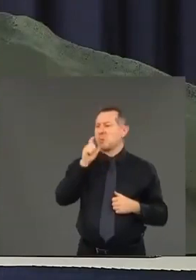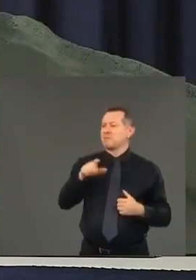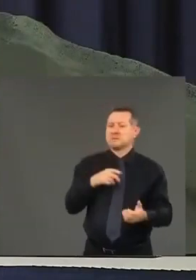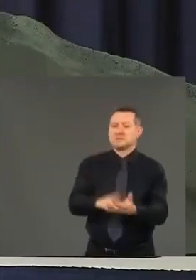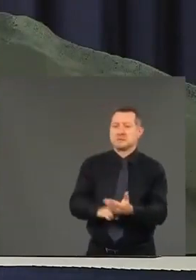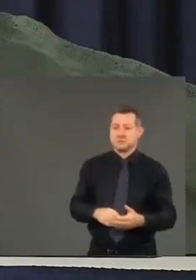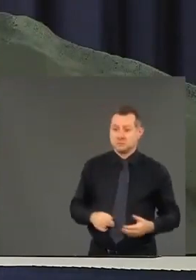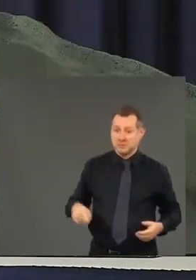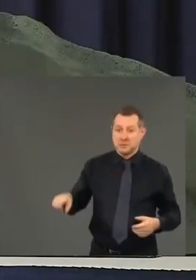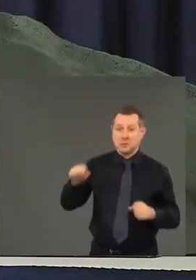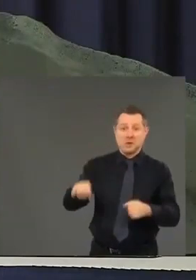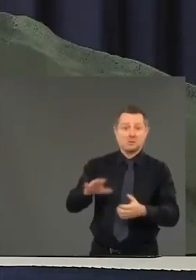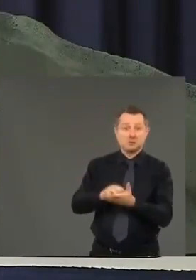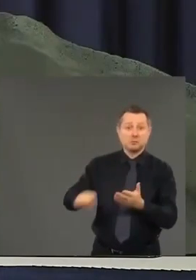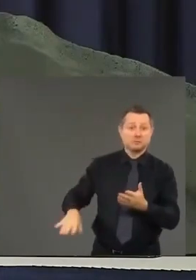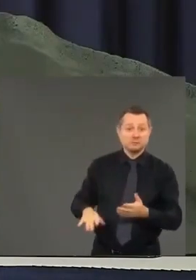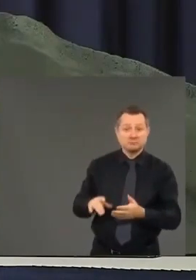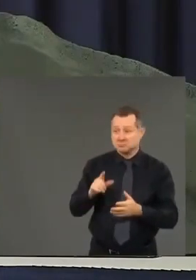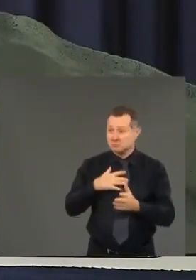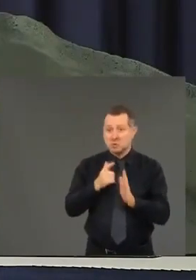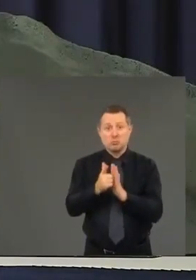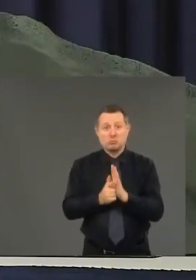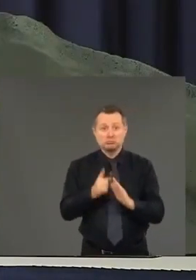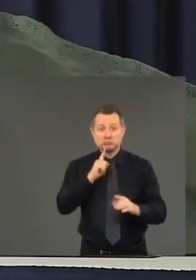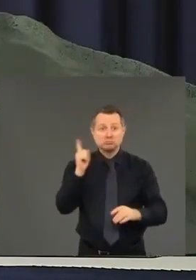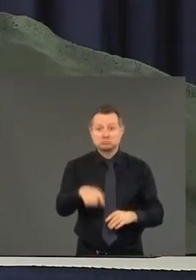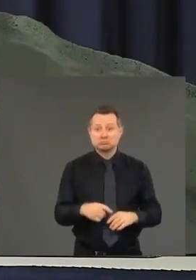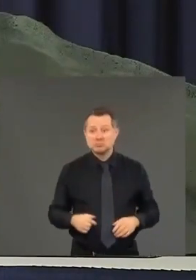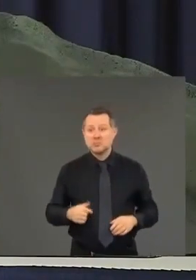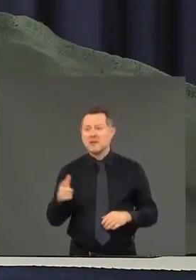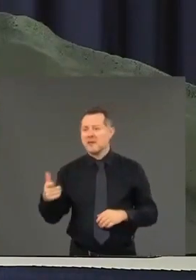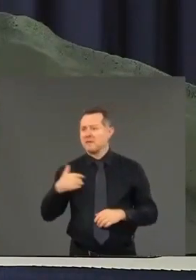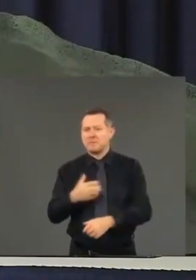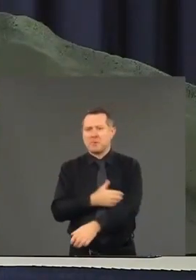law is gone. So they always have that power.